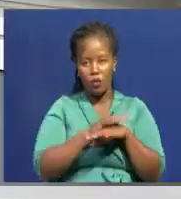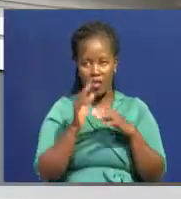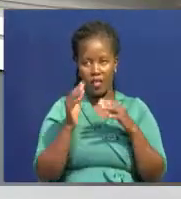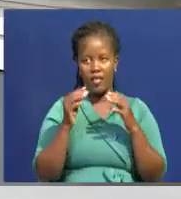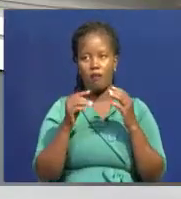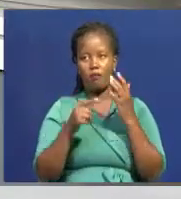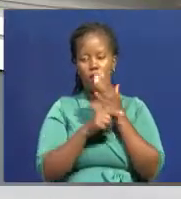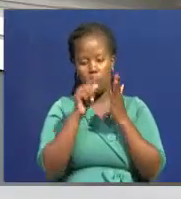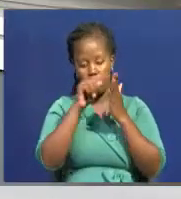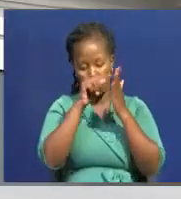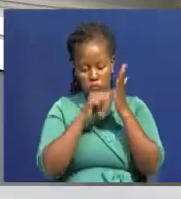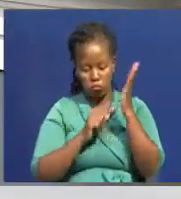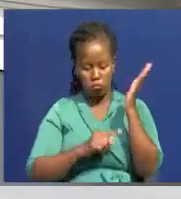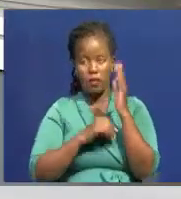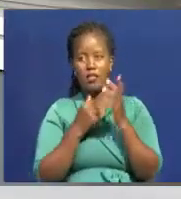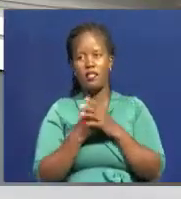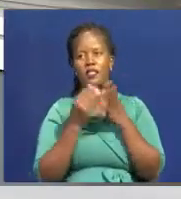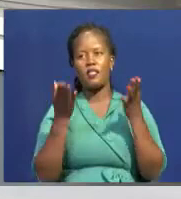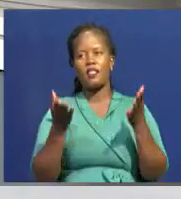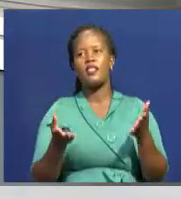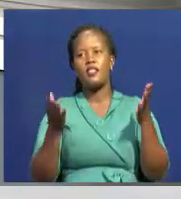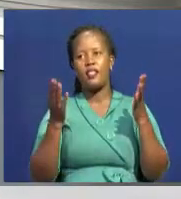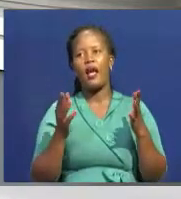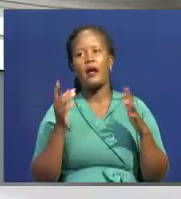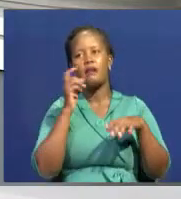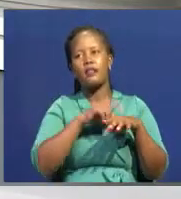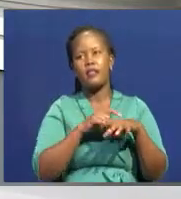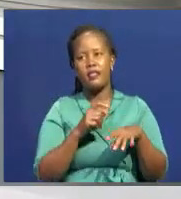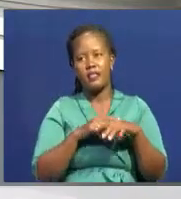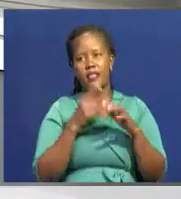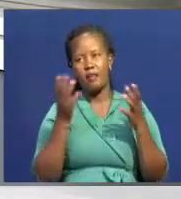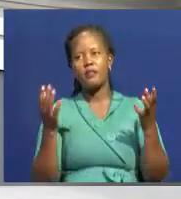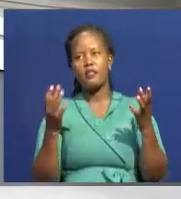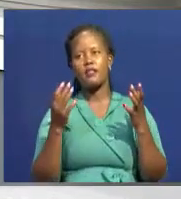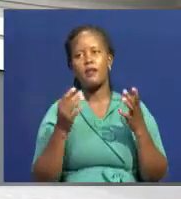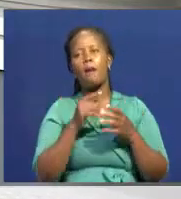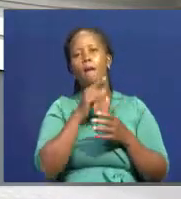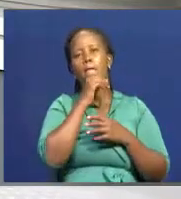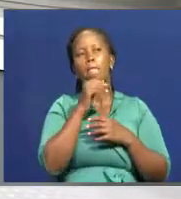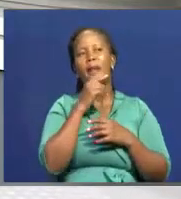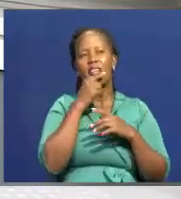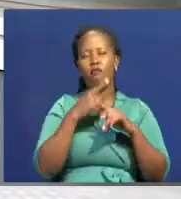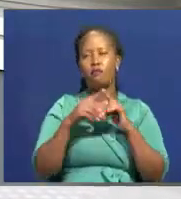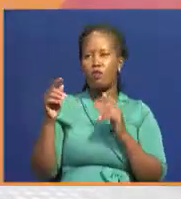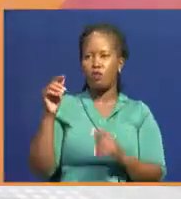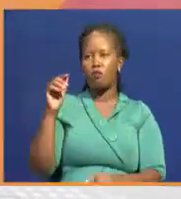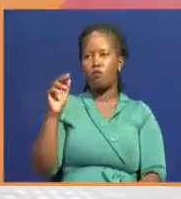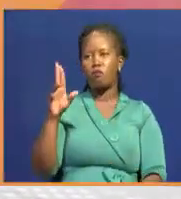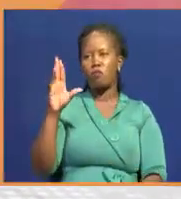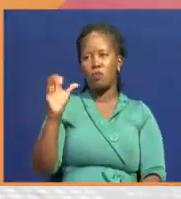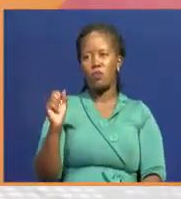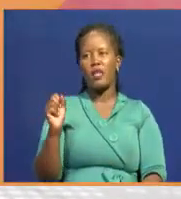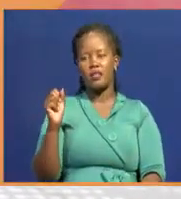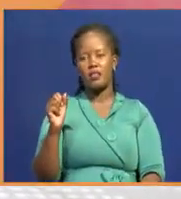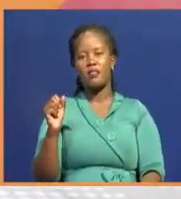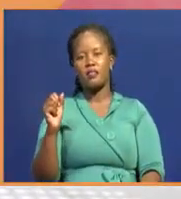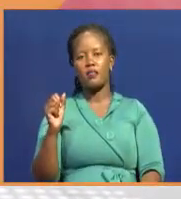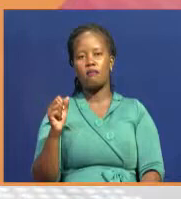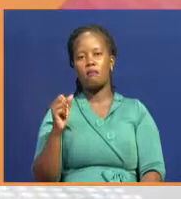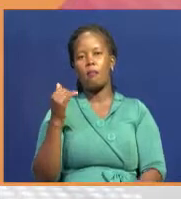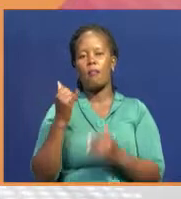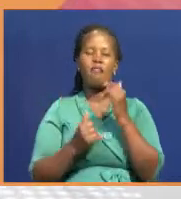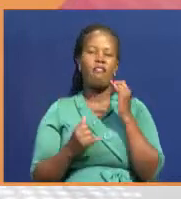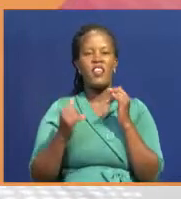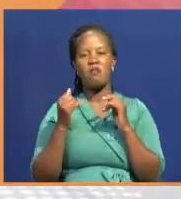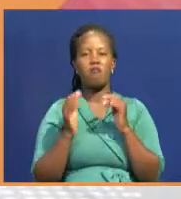And because of the interest of time, we are running out of time. I'm going to give Michael Ondieki from LA in the United States